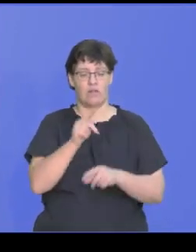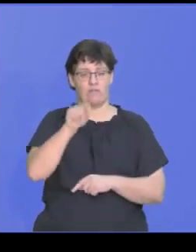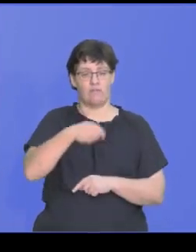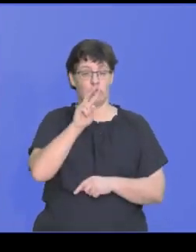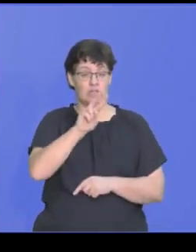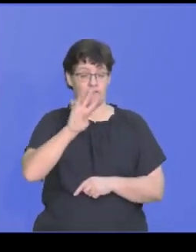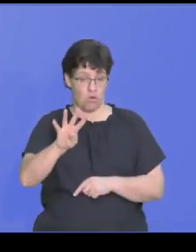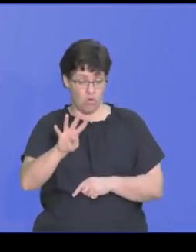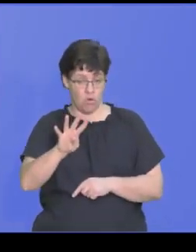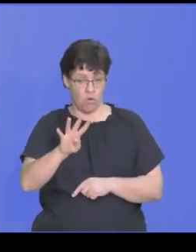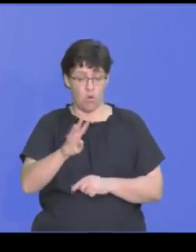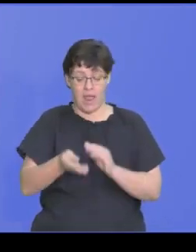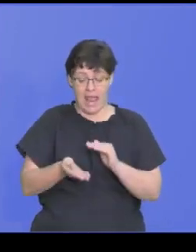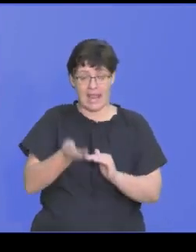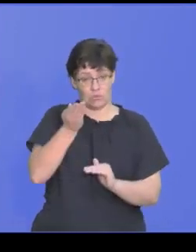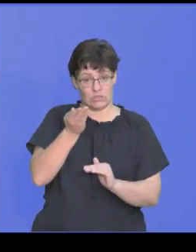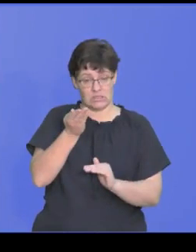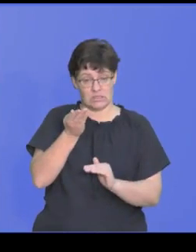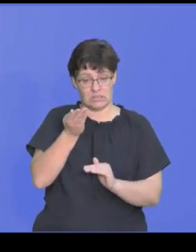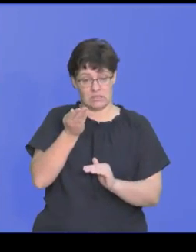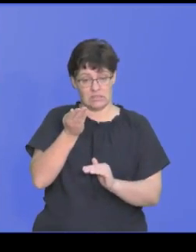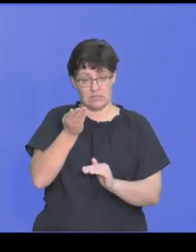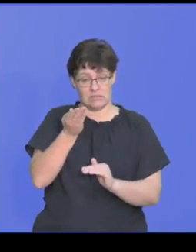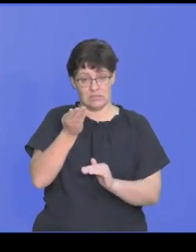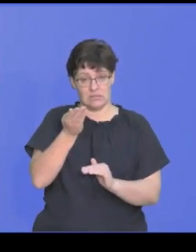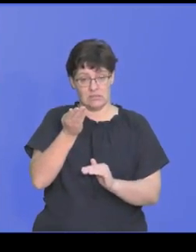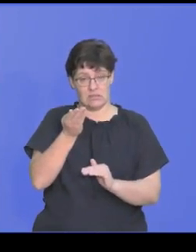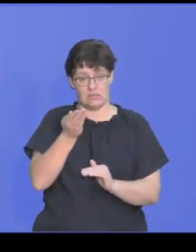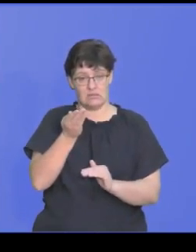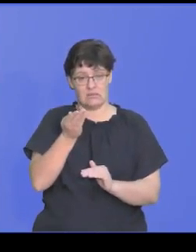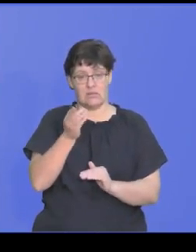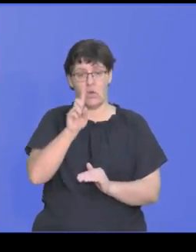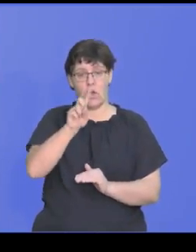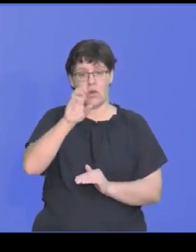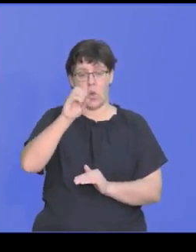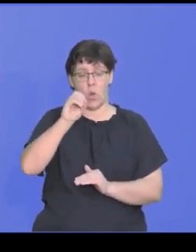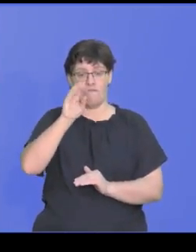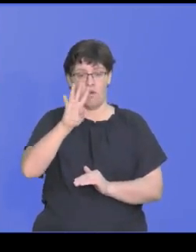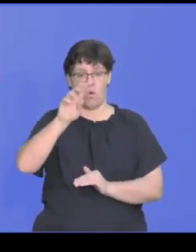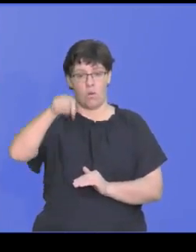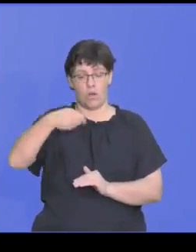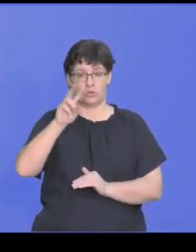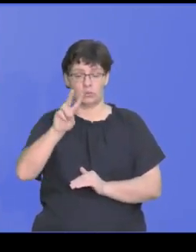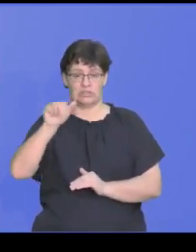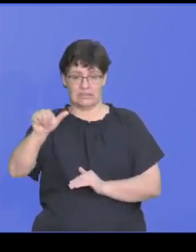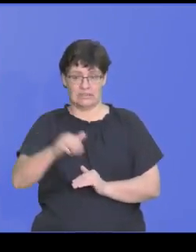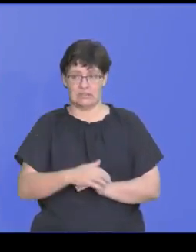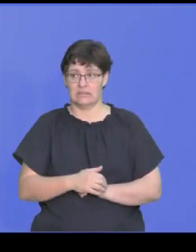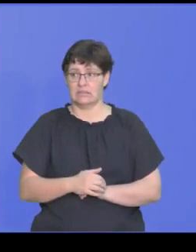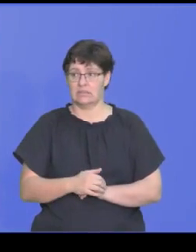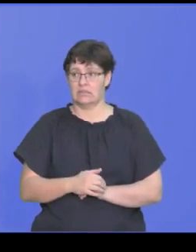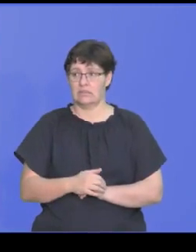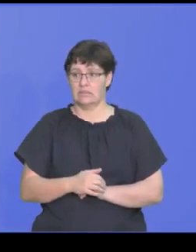Rand 24, and I'm increasing it by, so it was 104.26. I think